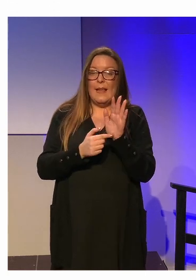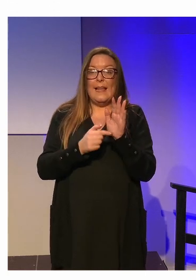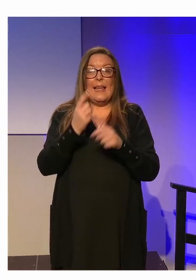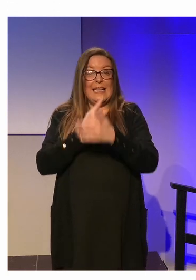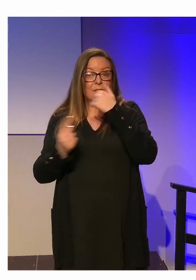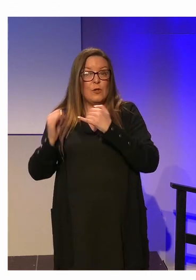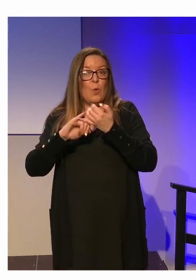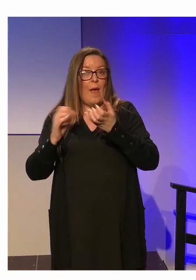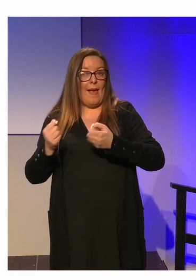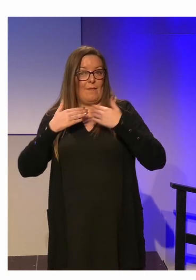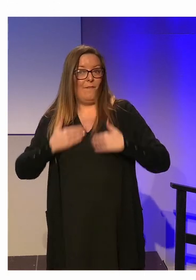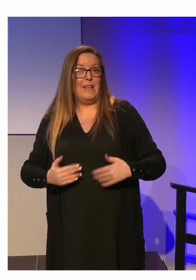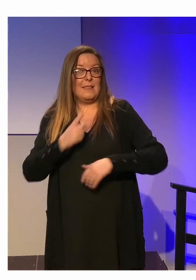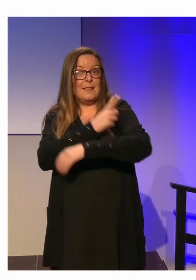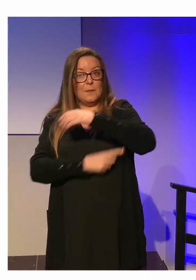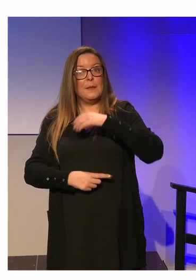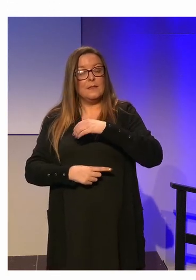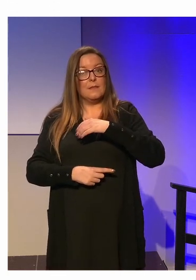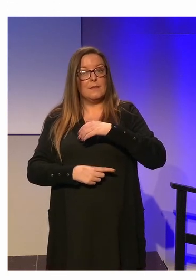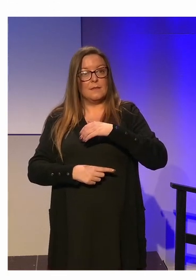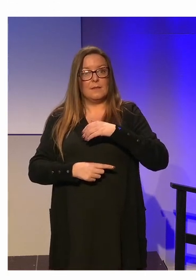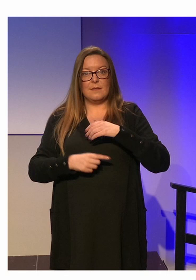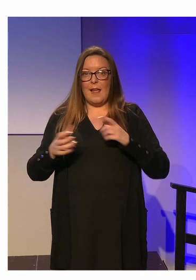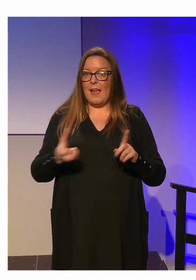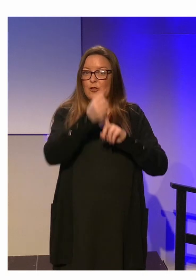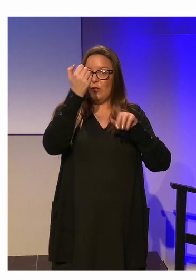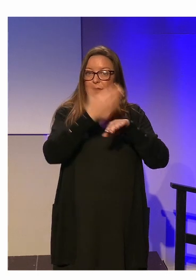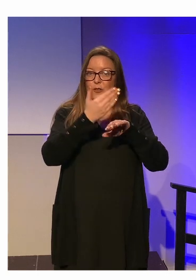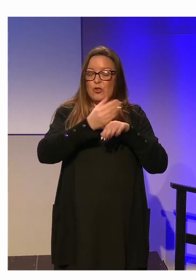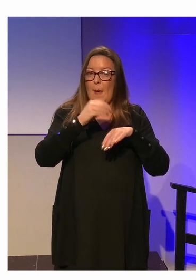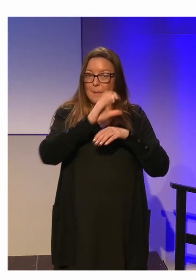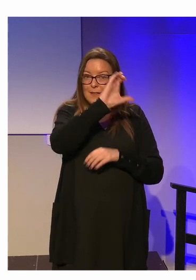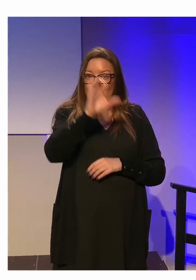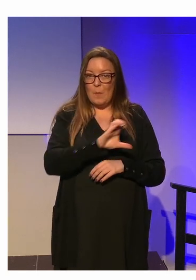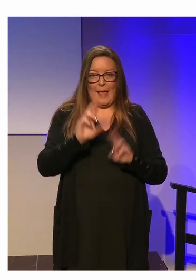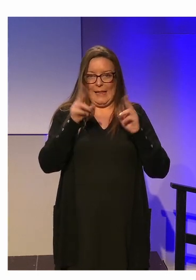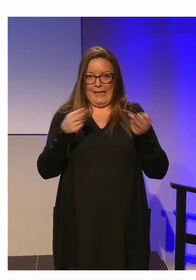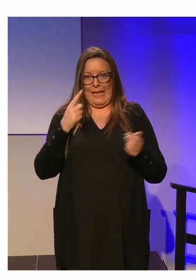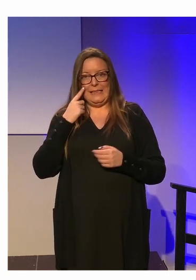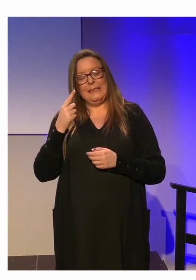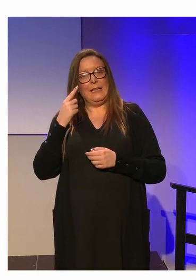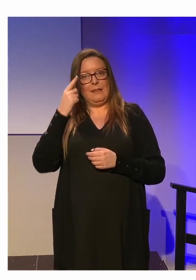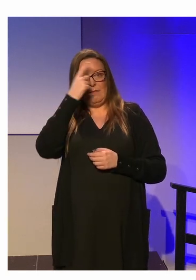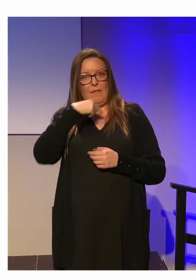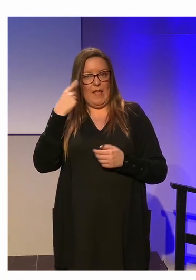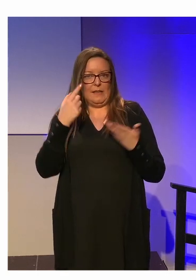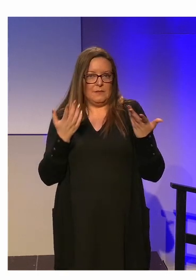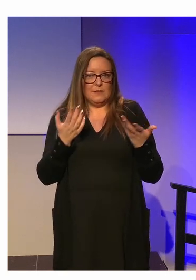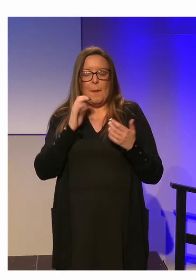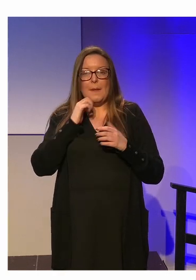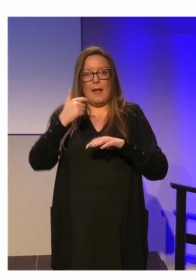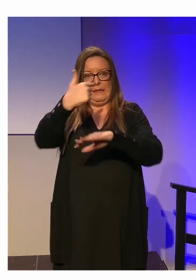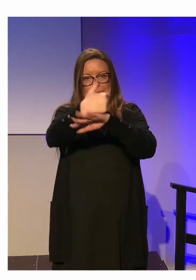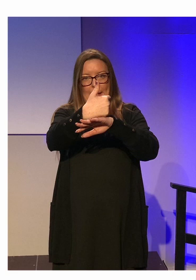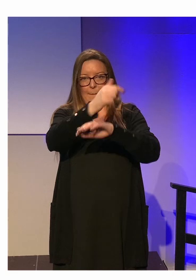disabilities were taking jobs on Zoom, where you can only see their face, right? You can't see. If you have a physical disability, you couldn't see that.